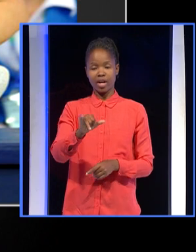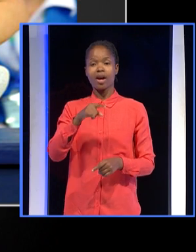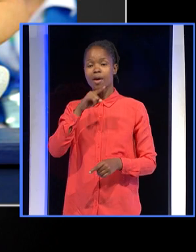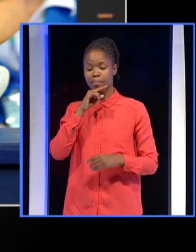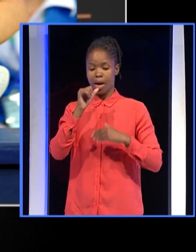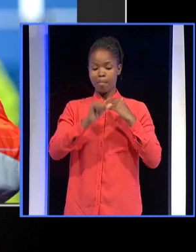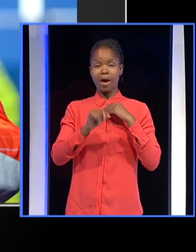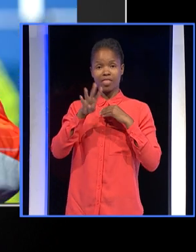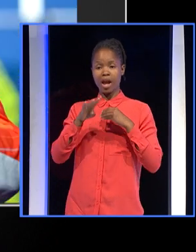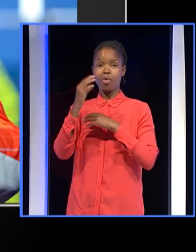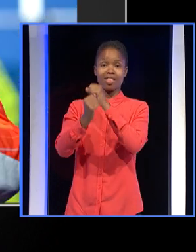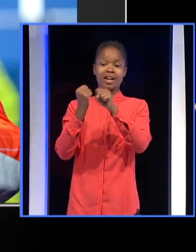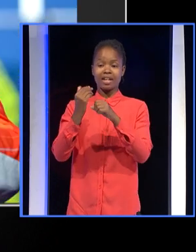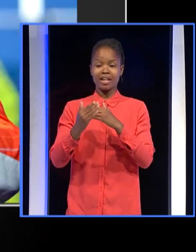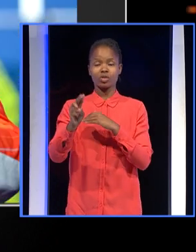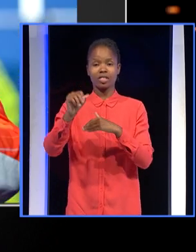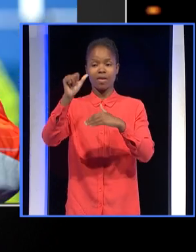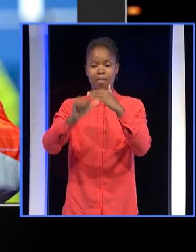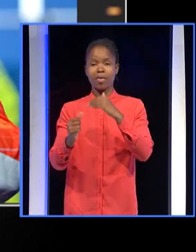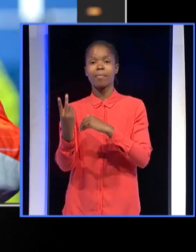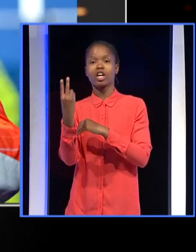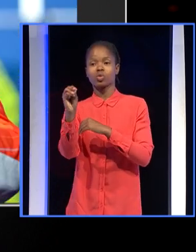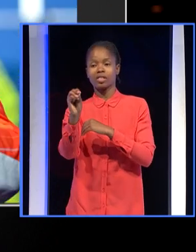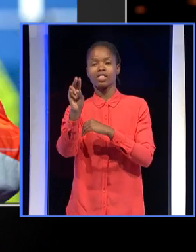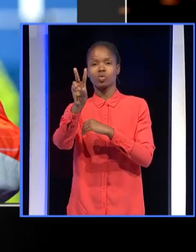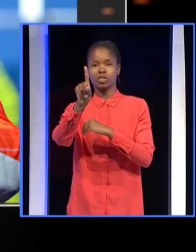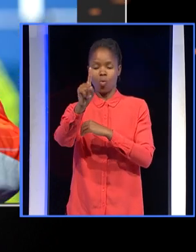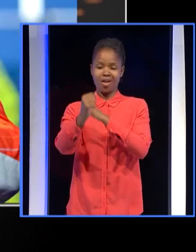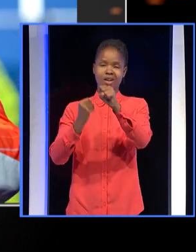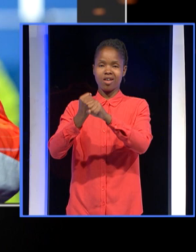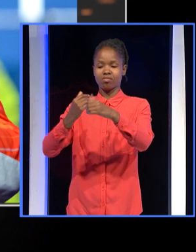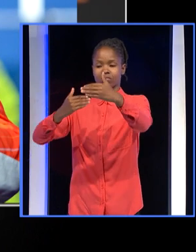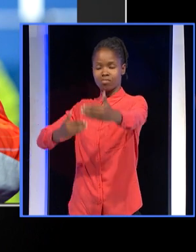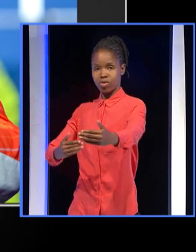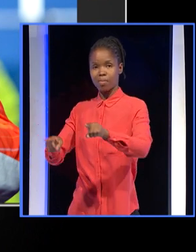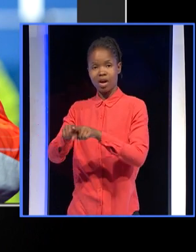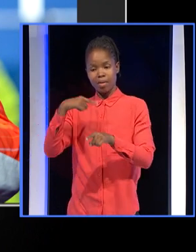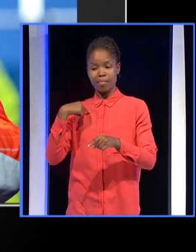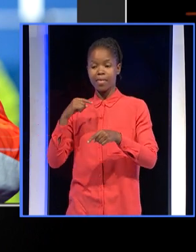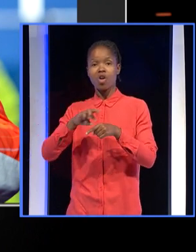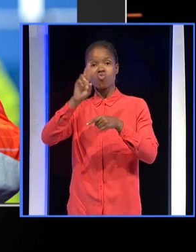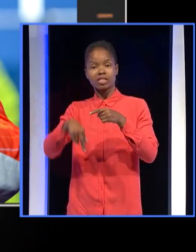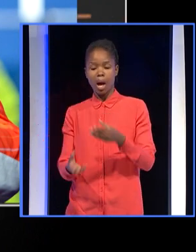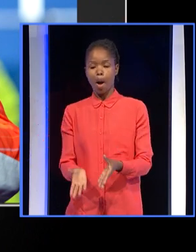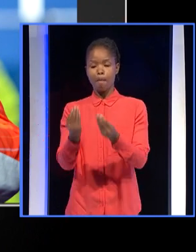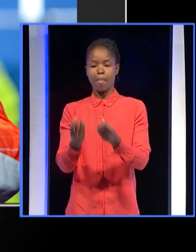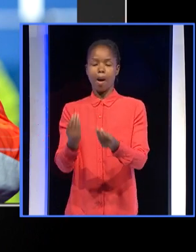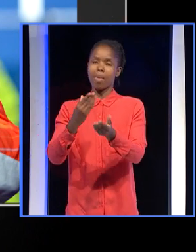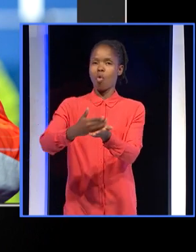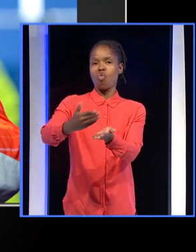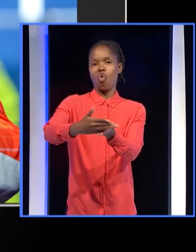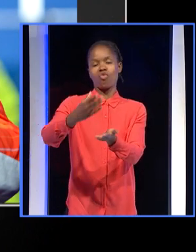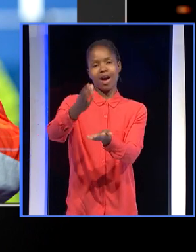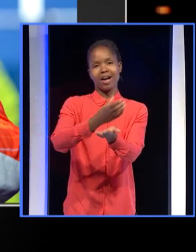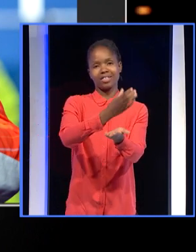28th of April this year to the 27th of April 2021. All her results from that time onwards will be disqualified, including